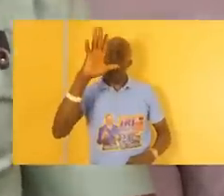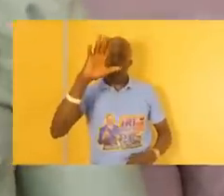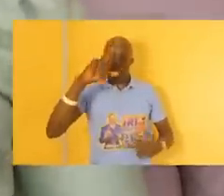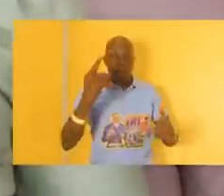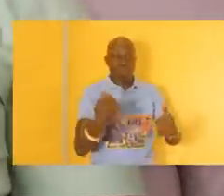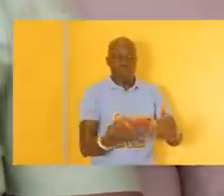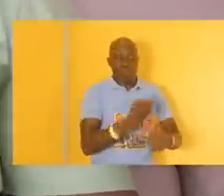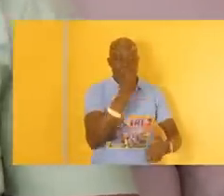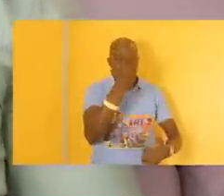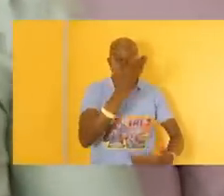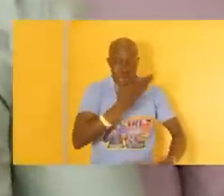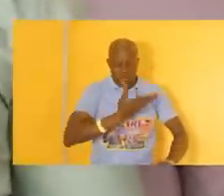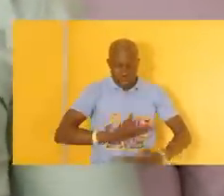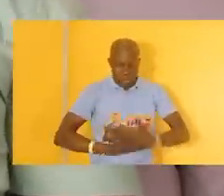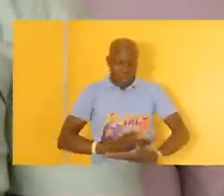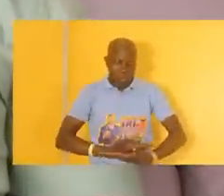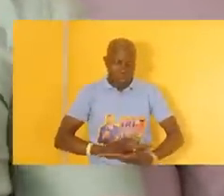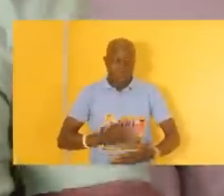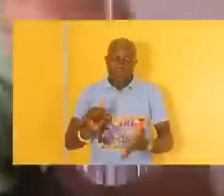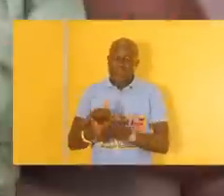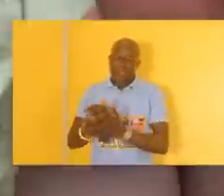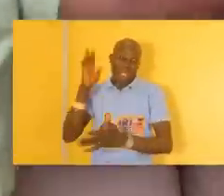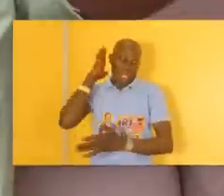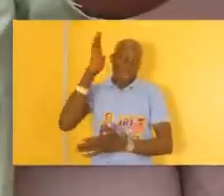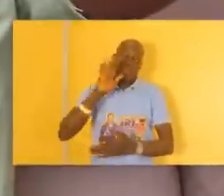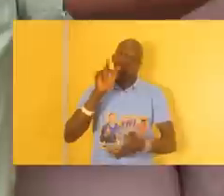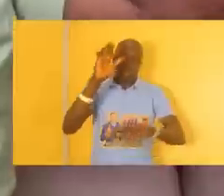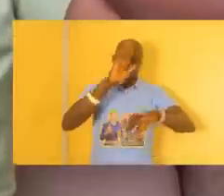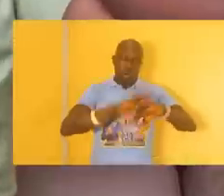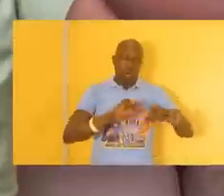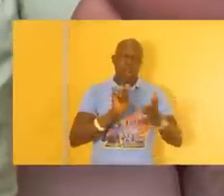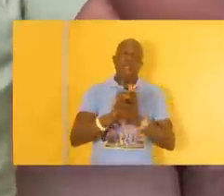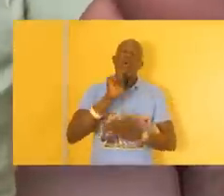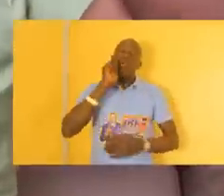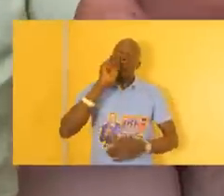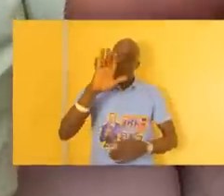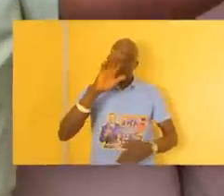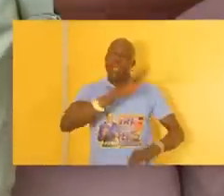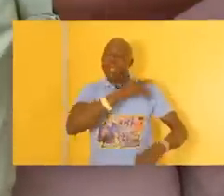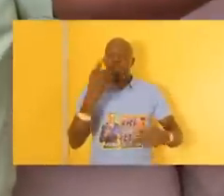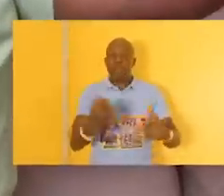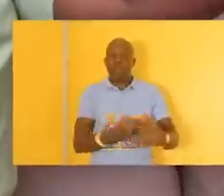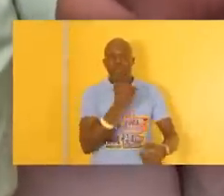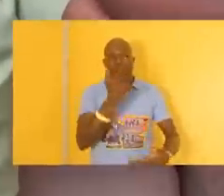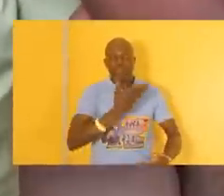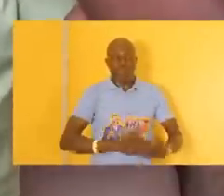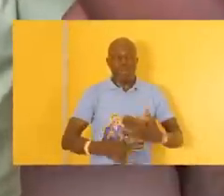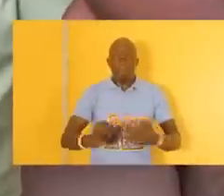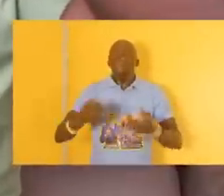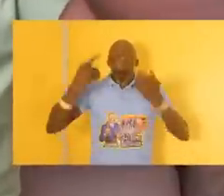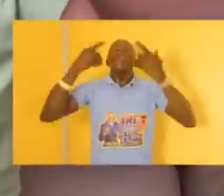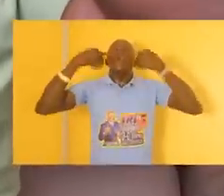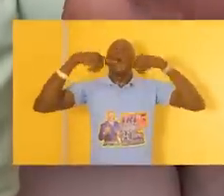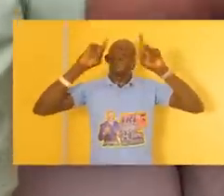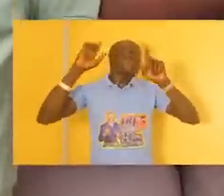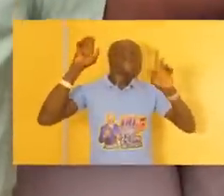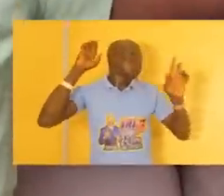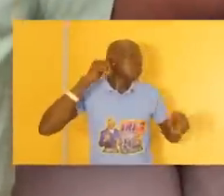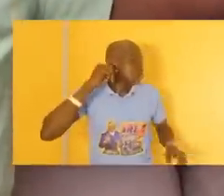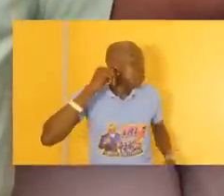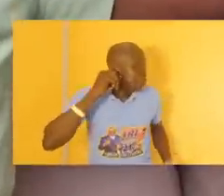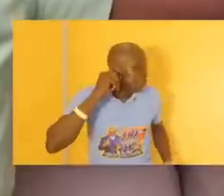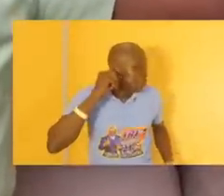because everybody know is a special prayer. For about 30 years. That will be anointed on my